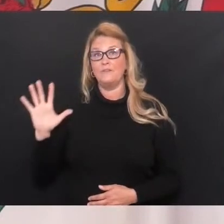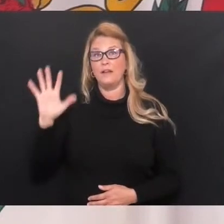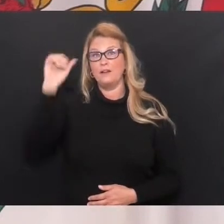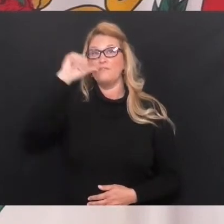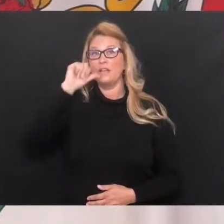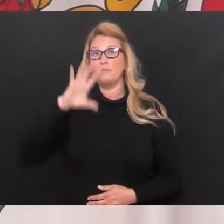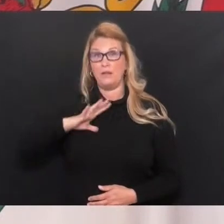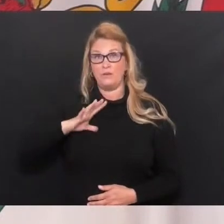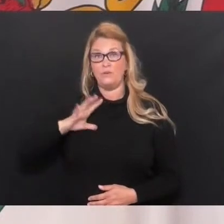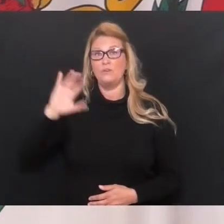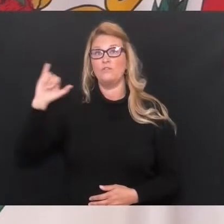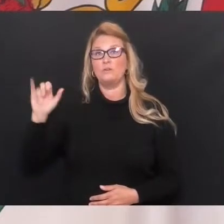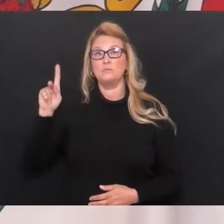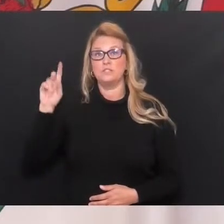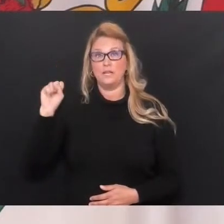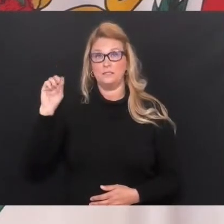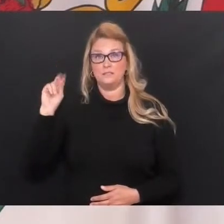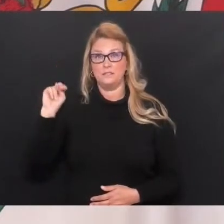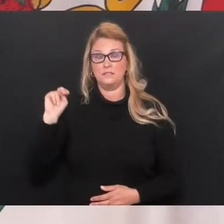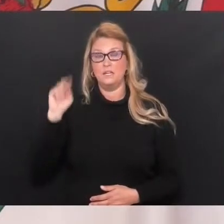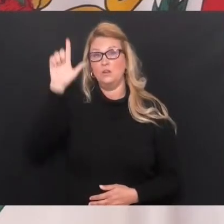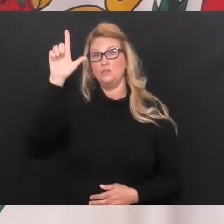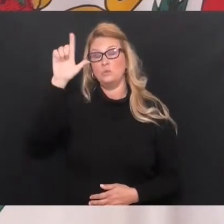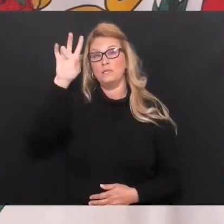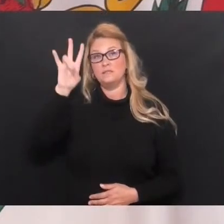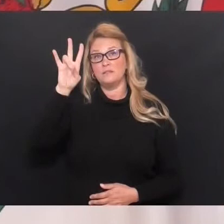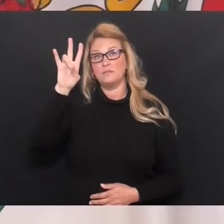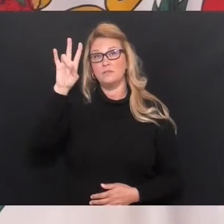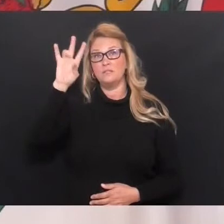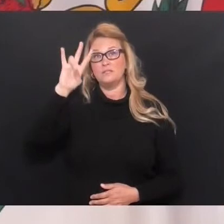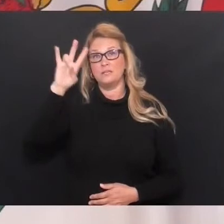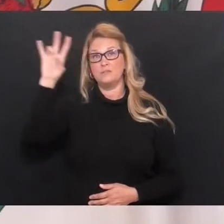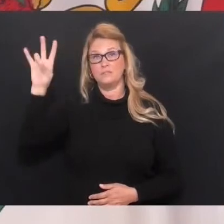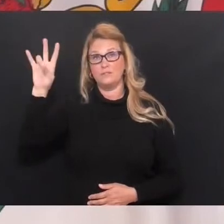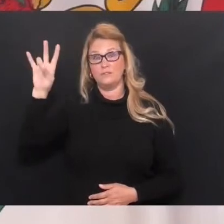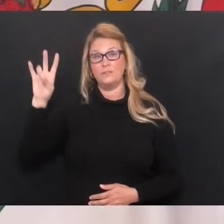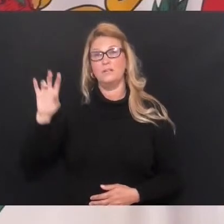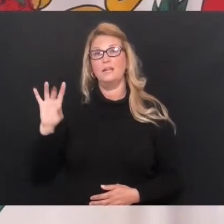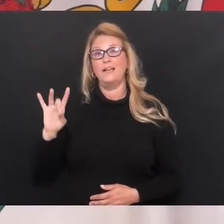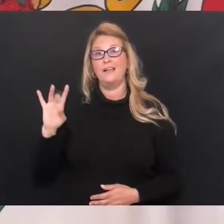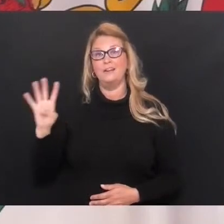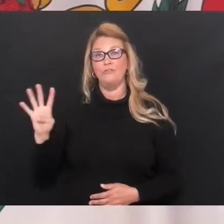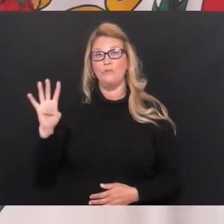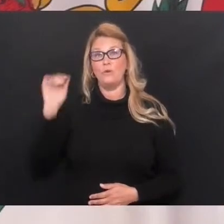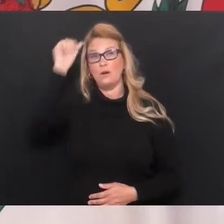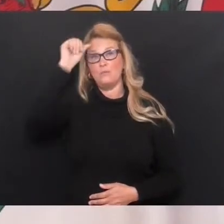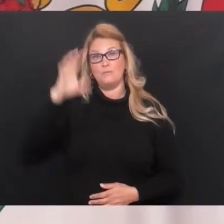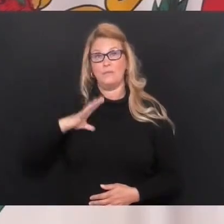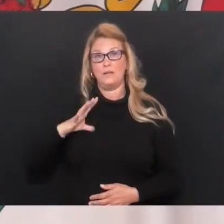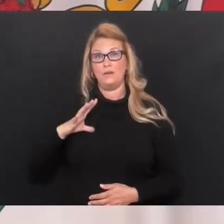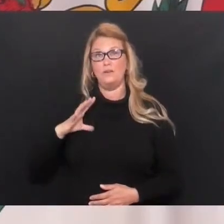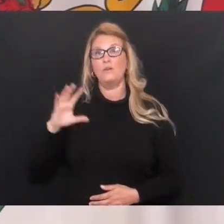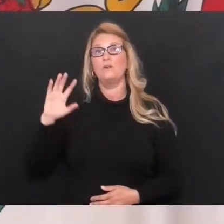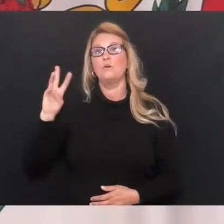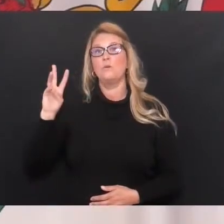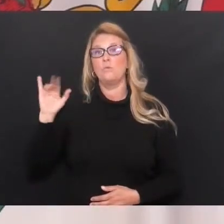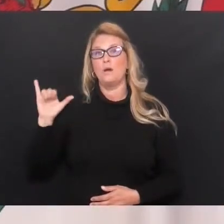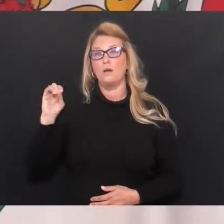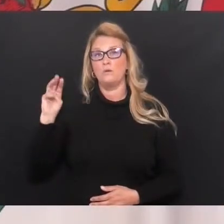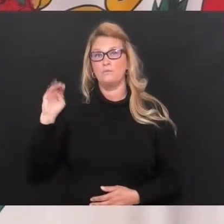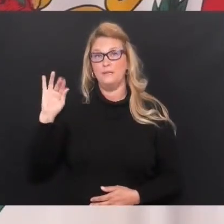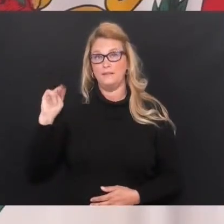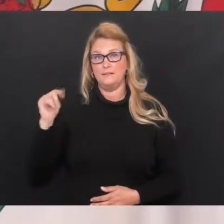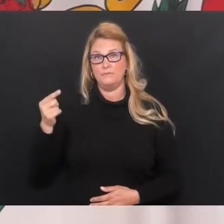95-year-old female from Jackson County. And our 2,777th death is an 84-year-old male from Wyoming County.